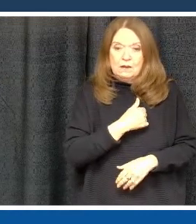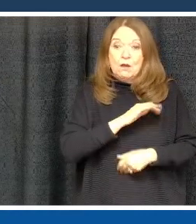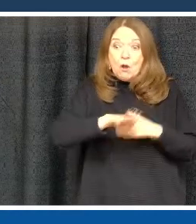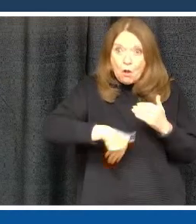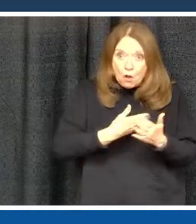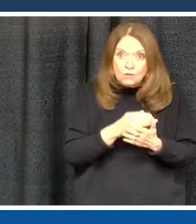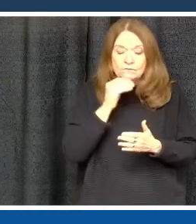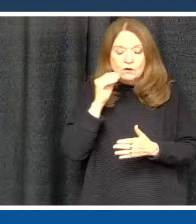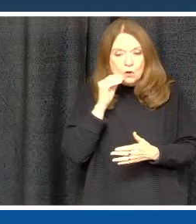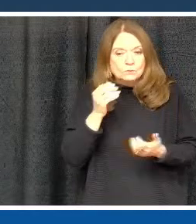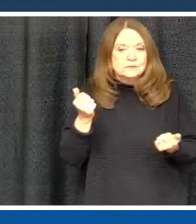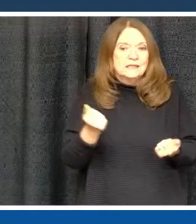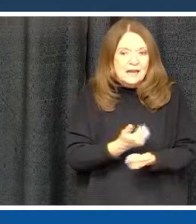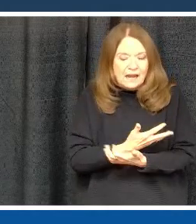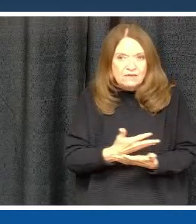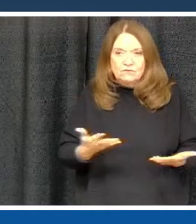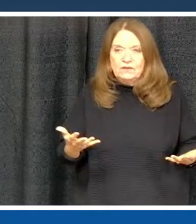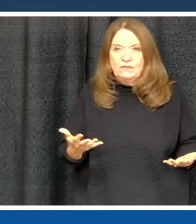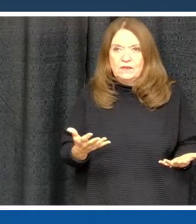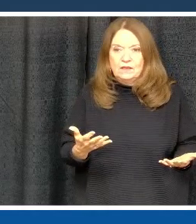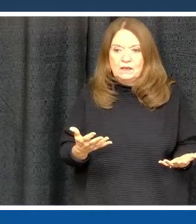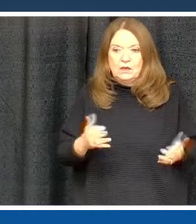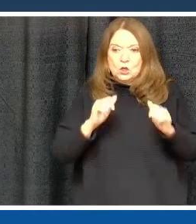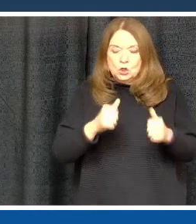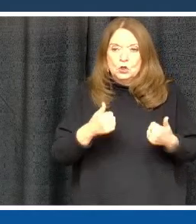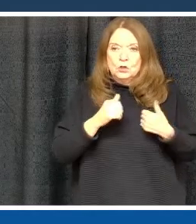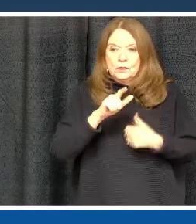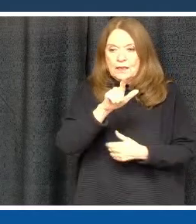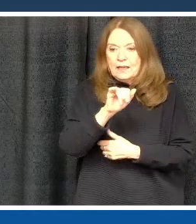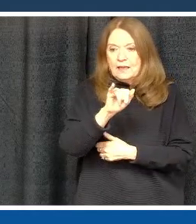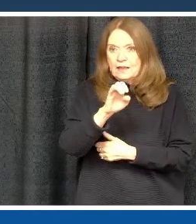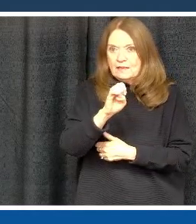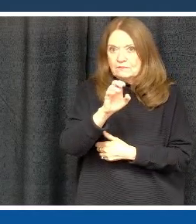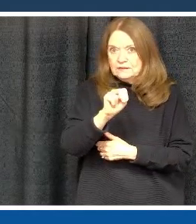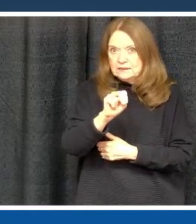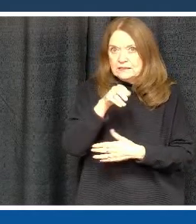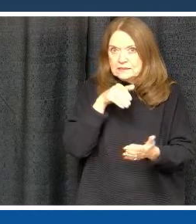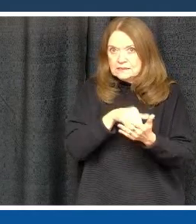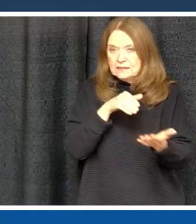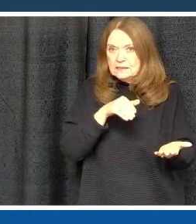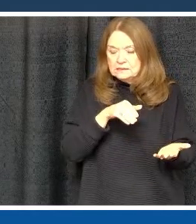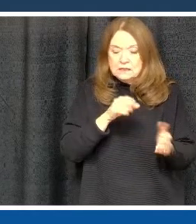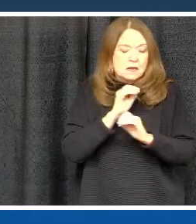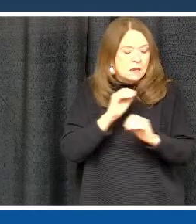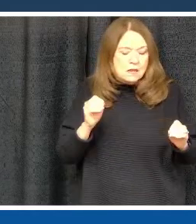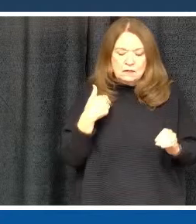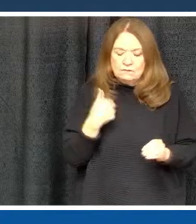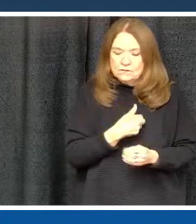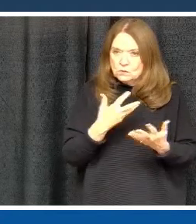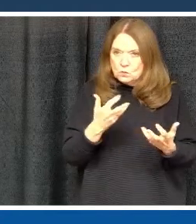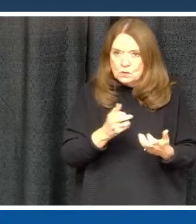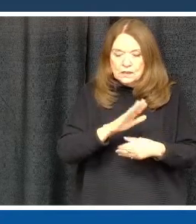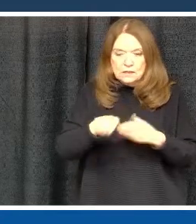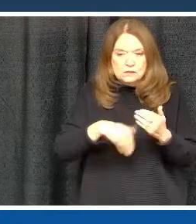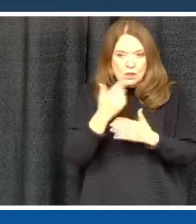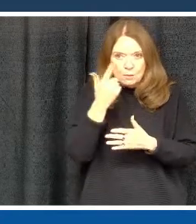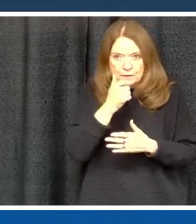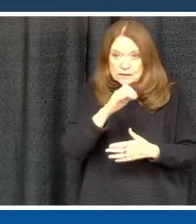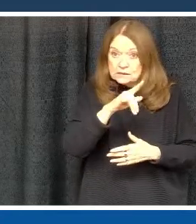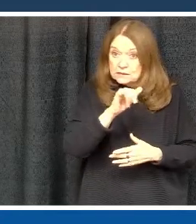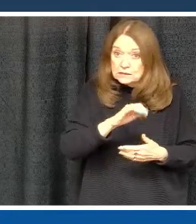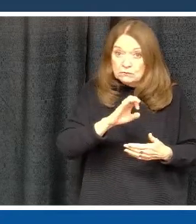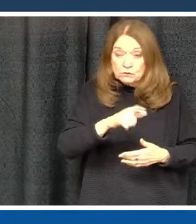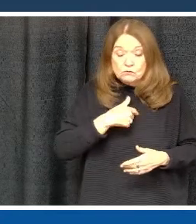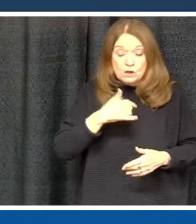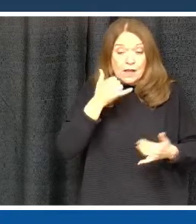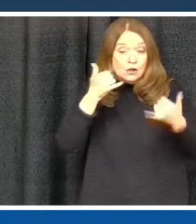homes and everything else could have liens put on it. None of us want this, and it's all because of the city of Clarksville. I called